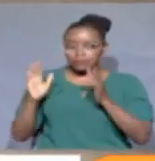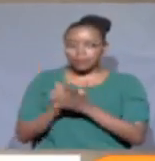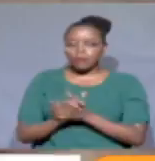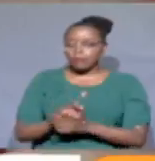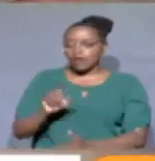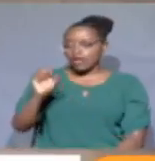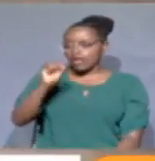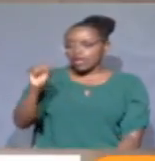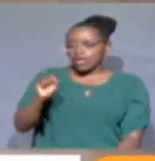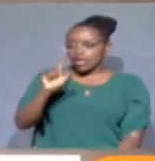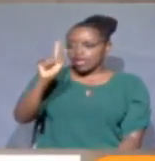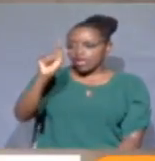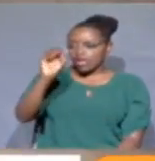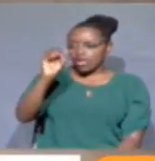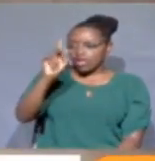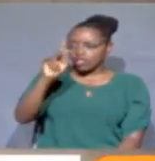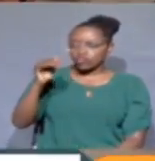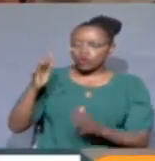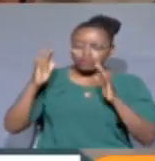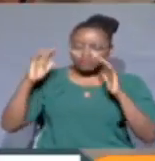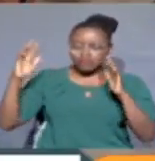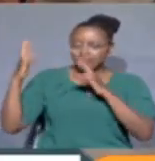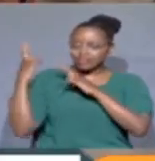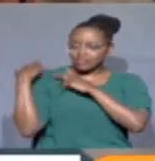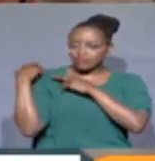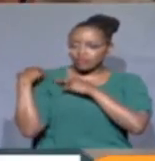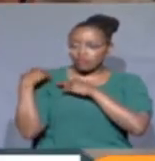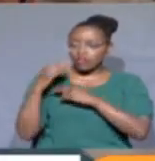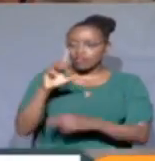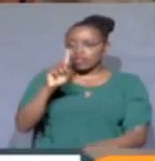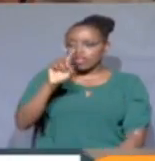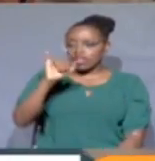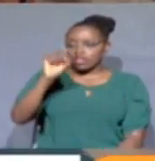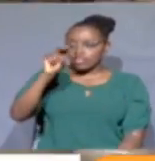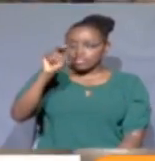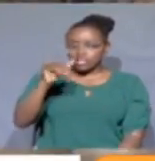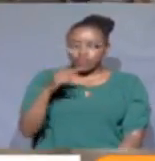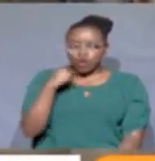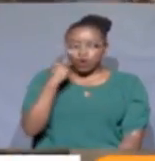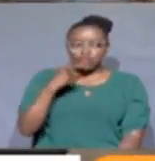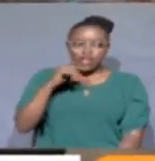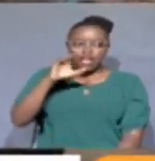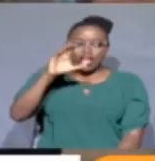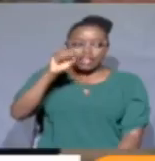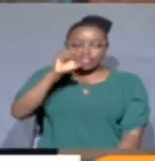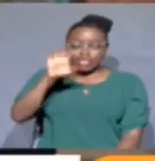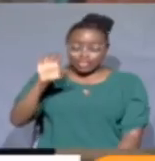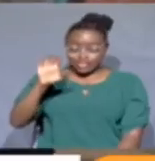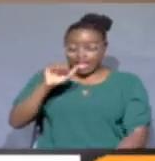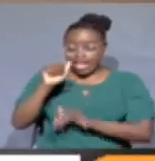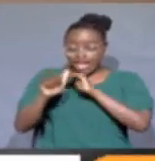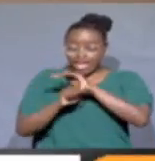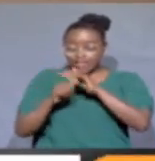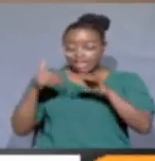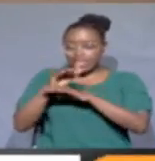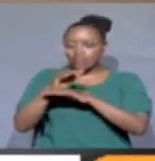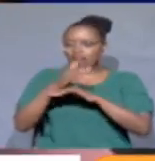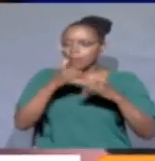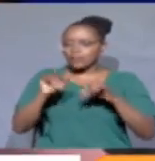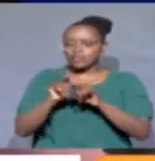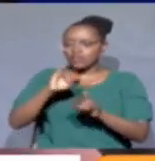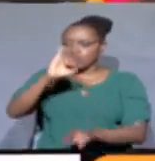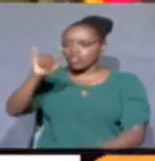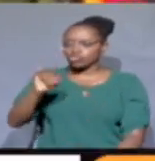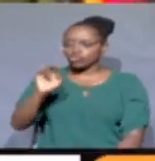Trinity would land her biggest role yet on the popular Disney Channel series Casey Undercover, where she played the character